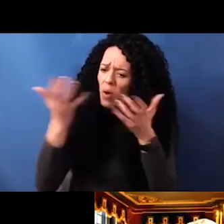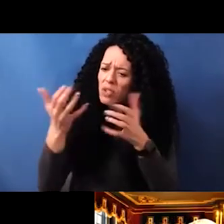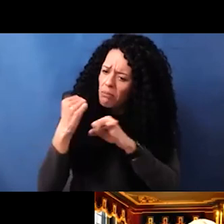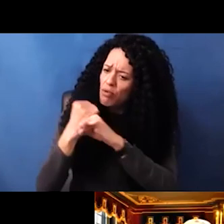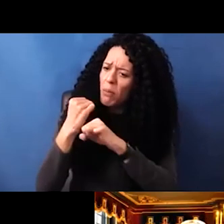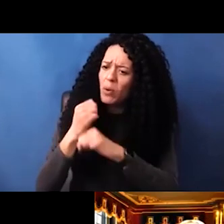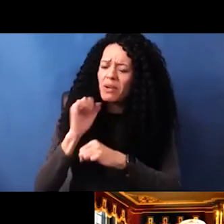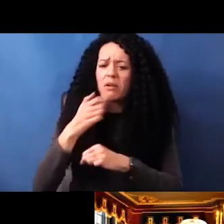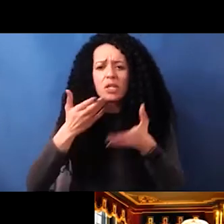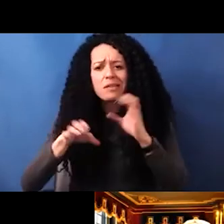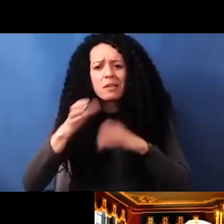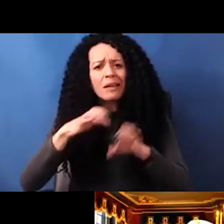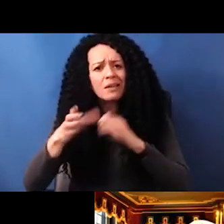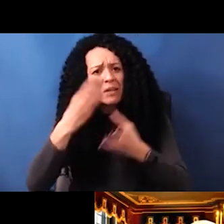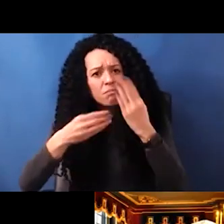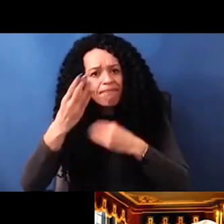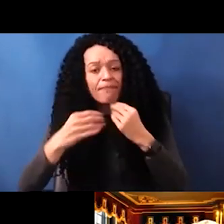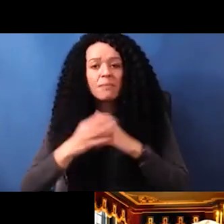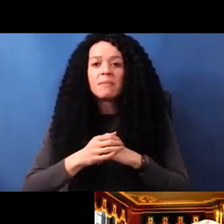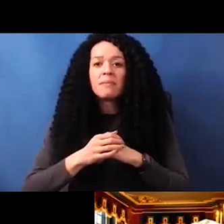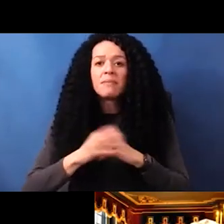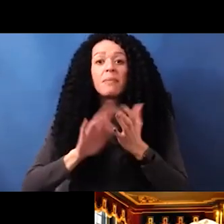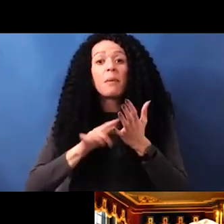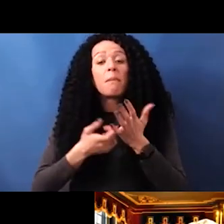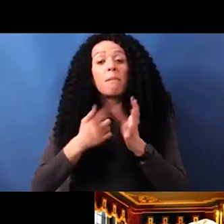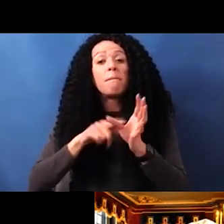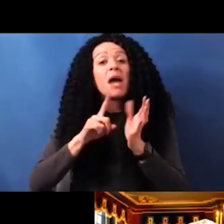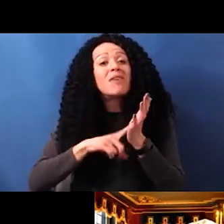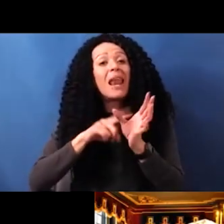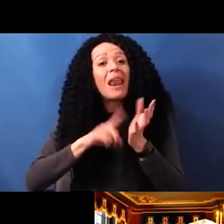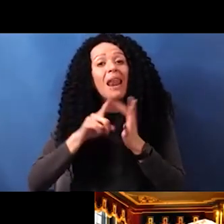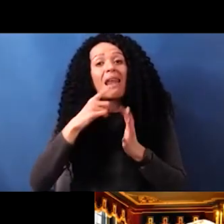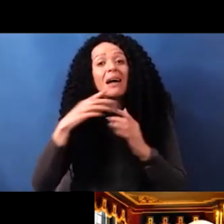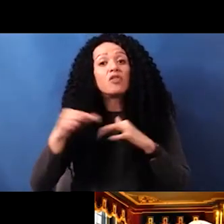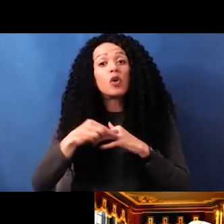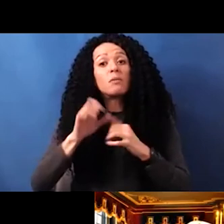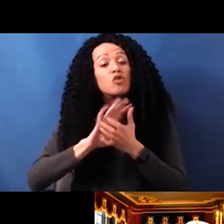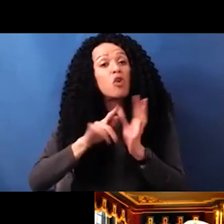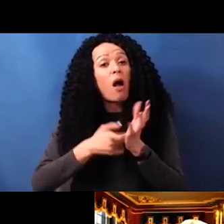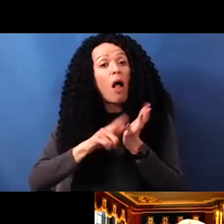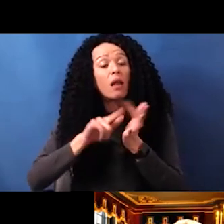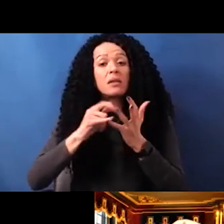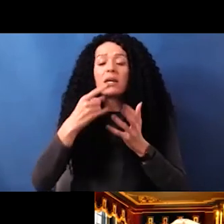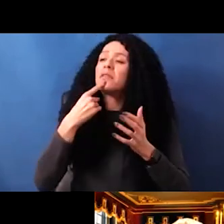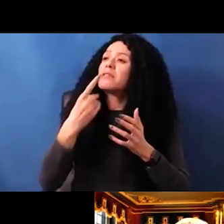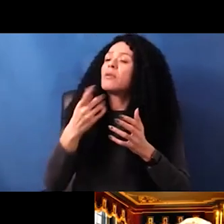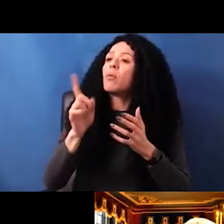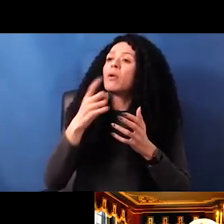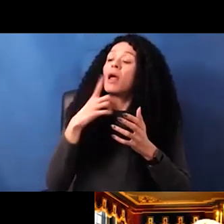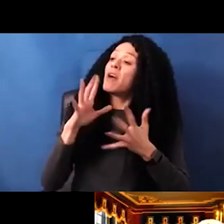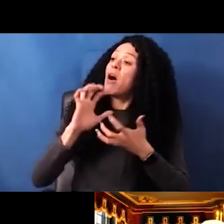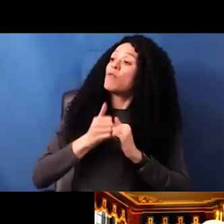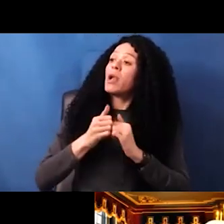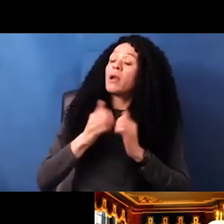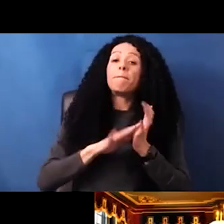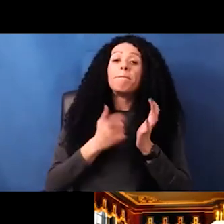her scientific pursuits. Mary Lyle's husband, Charles, once commented that had our friend Mrs.